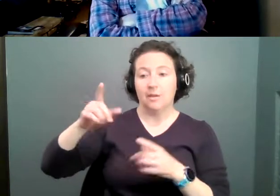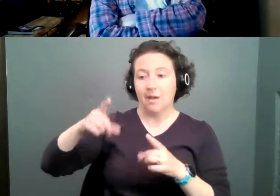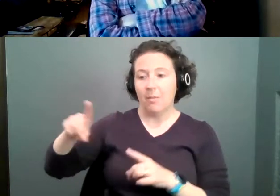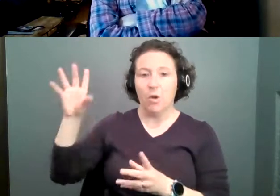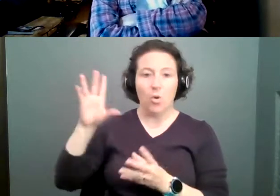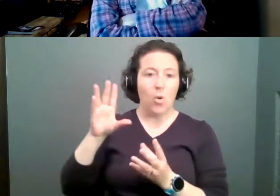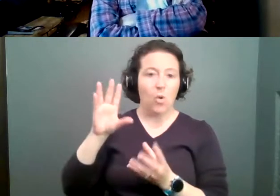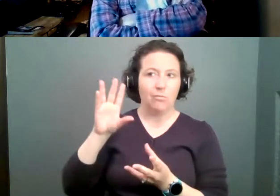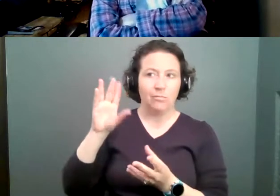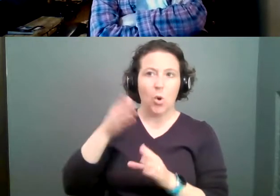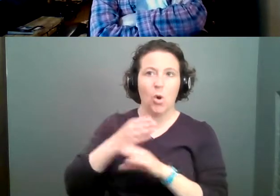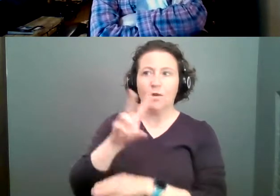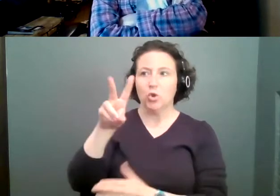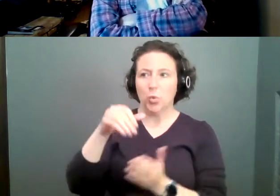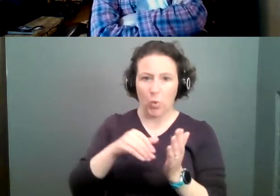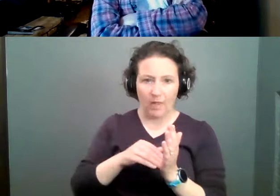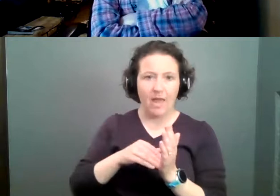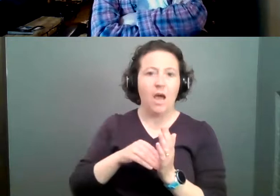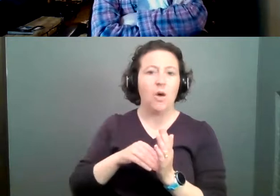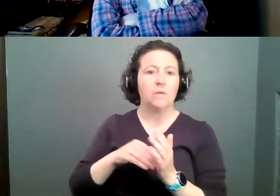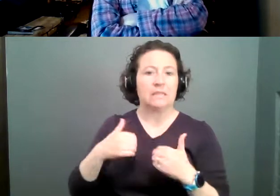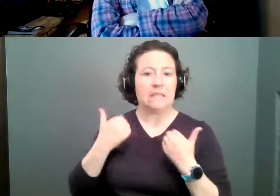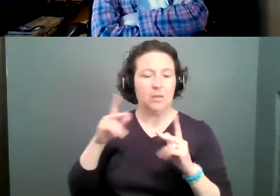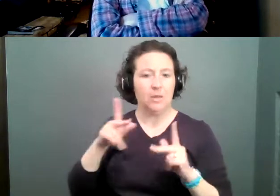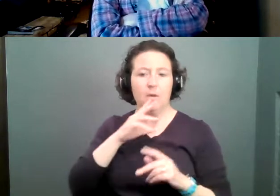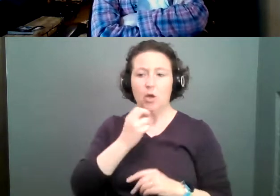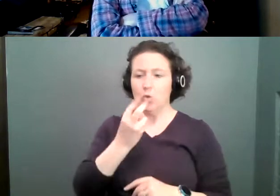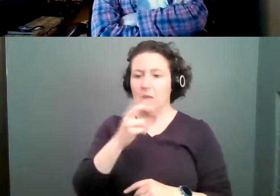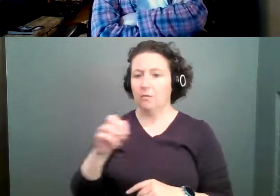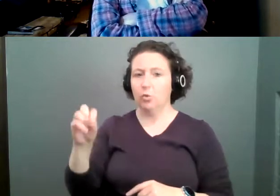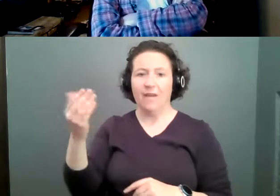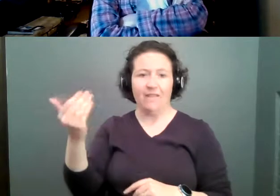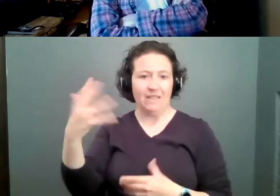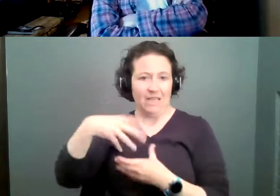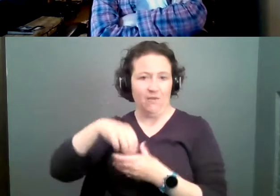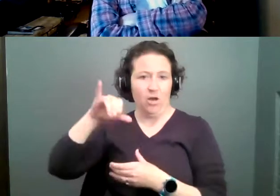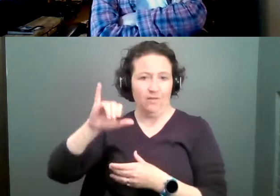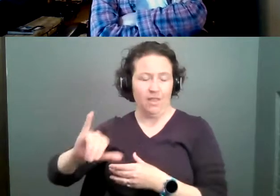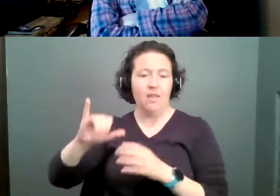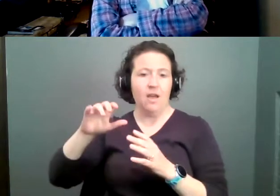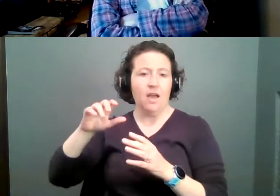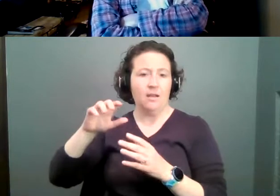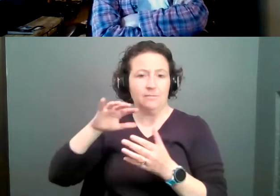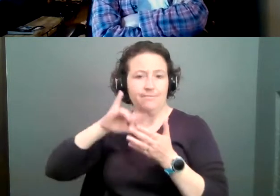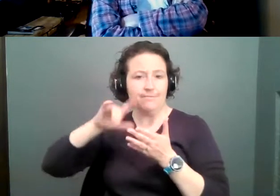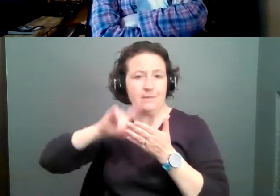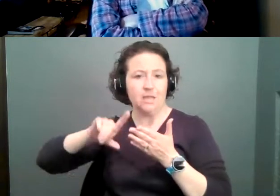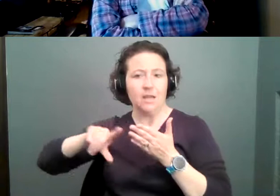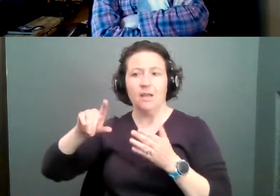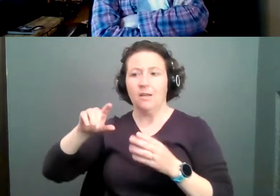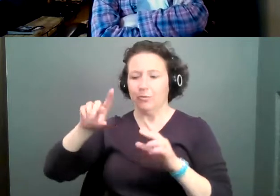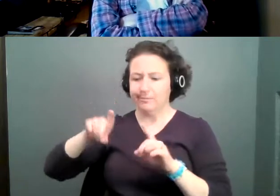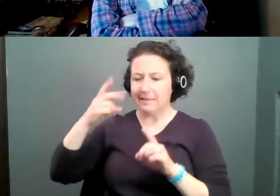2,000 adolescents aged 12 to 15 to assess the performance of the mRNA vaccine